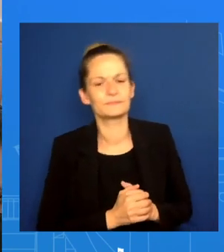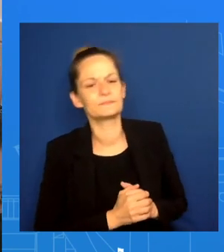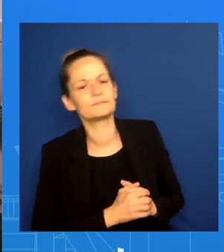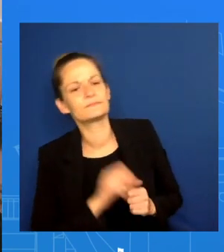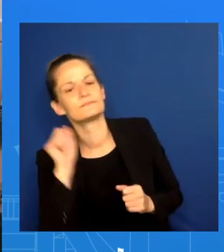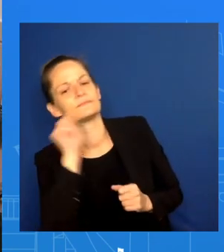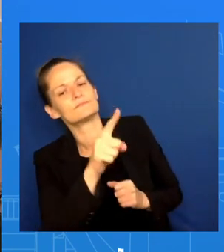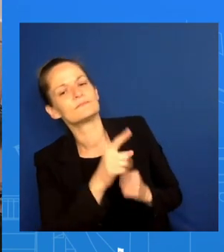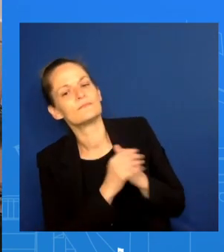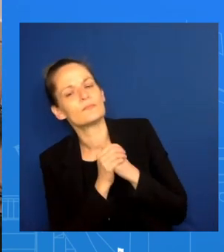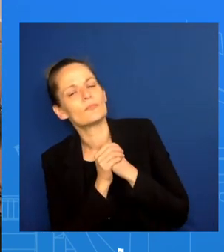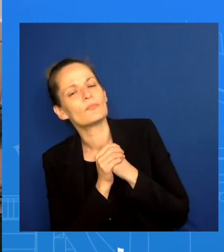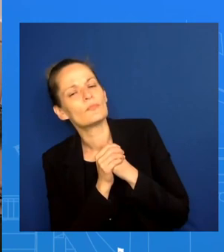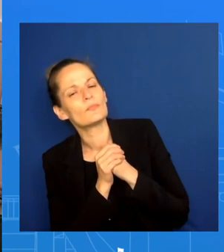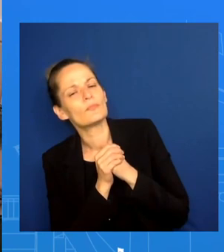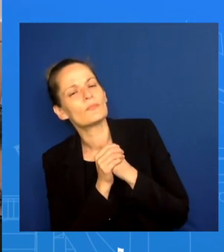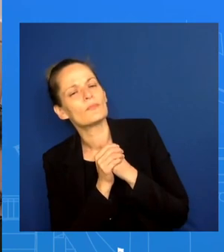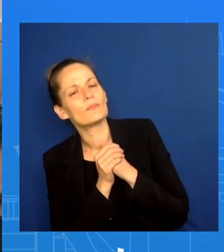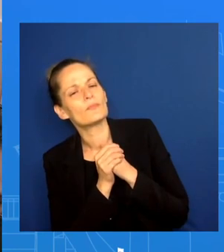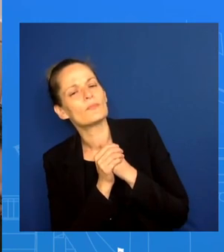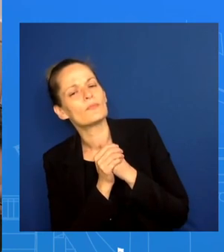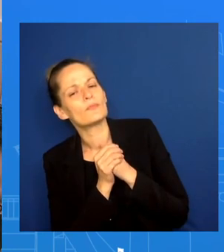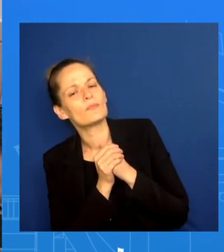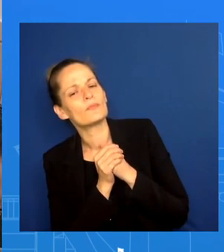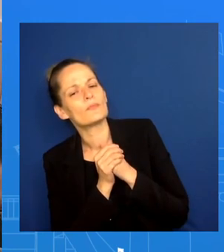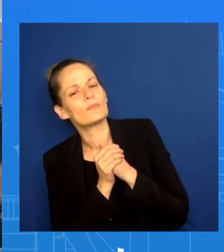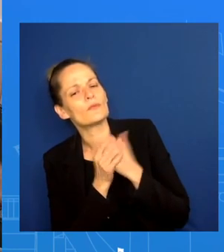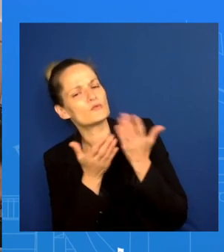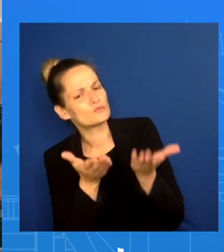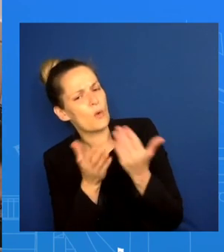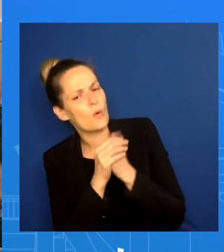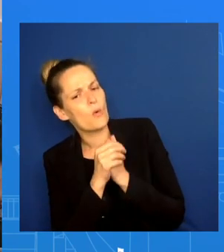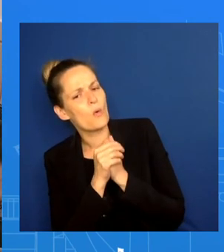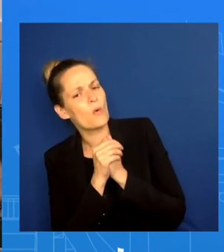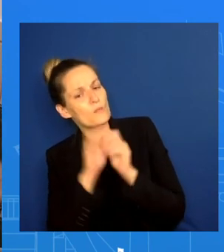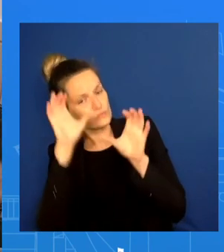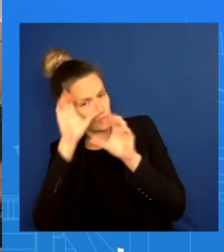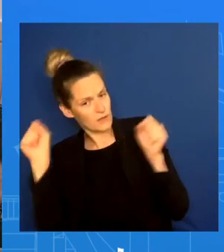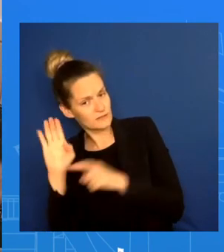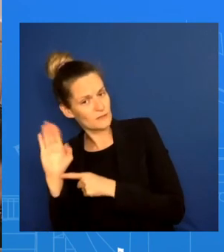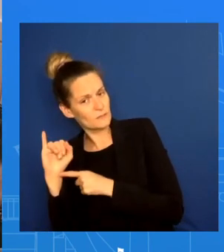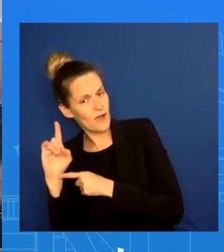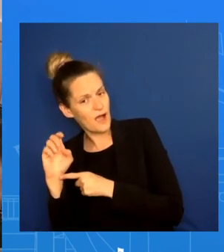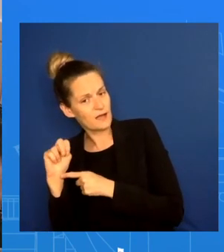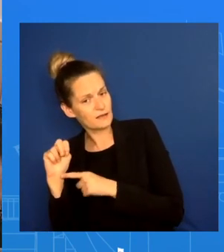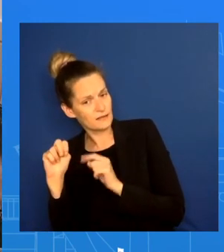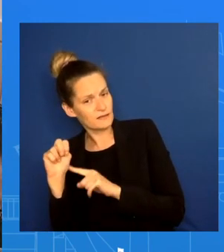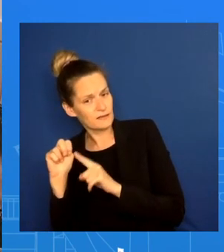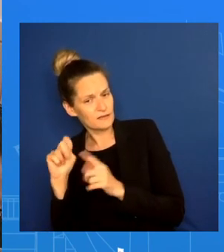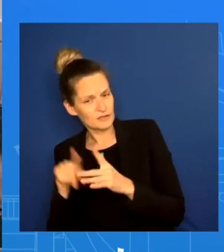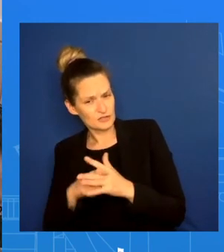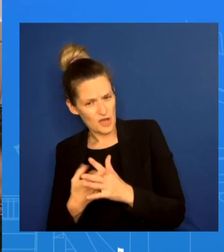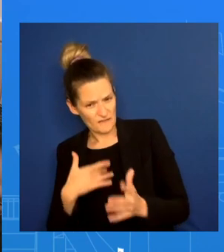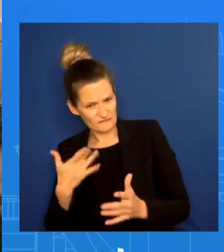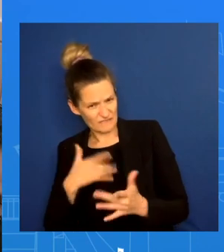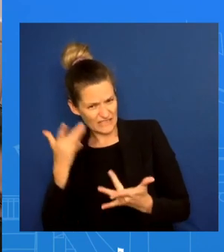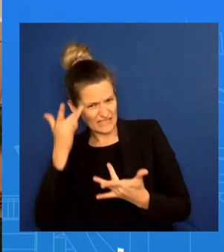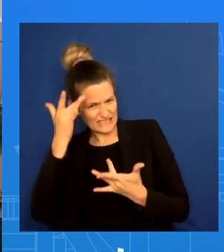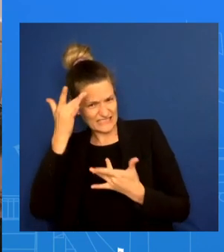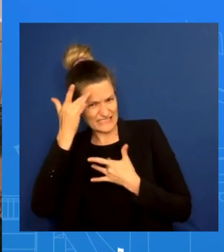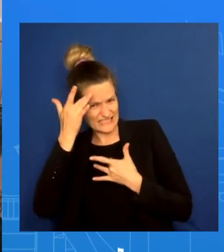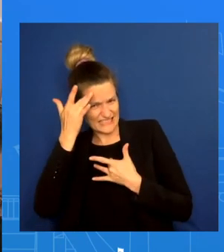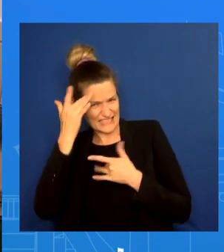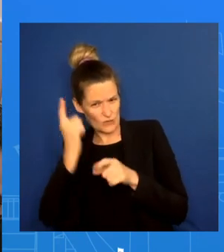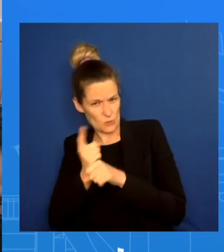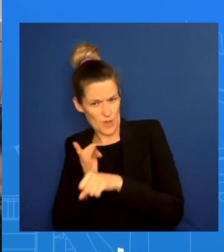may have begun to have symptoms about 4 days after returning from Saudi Arabia. Has the U.S. government ruled out the possibility that the Saudi